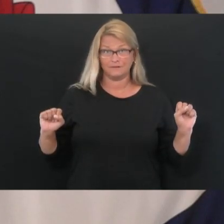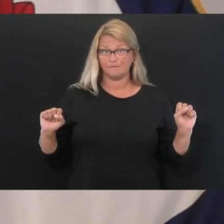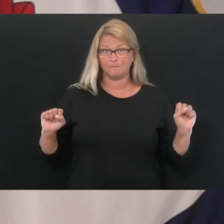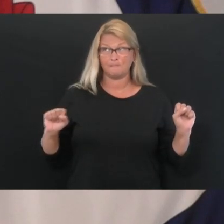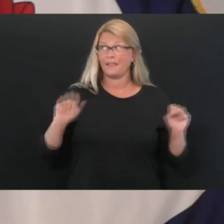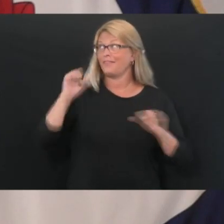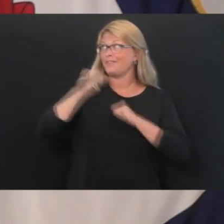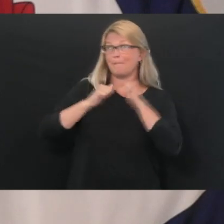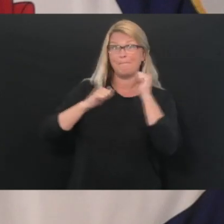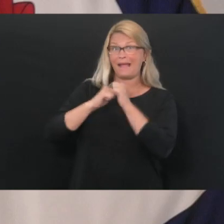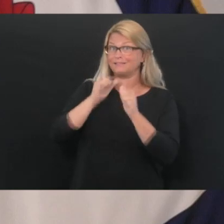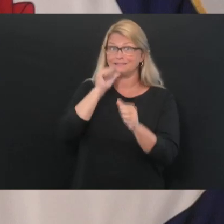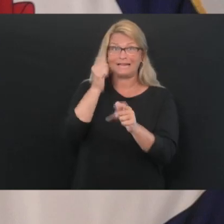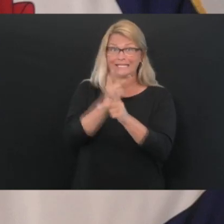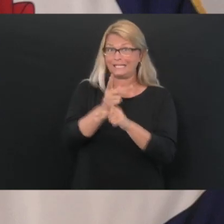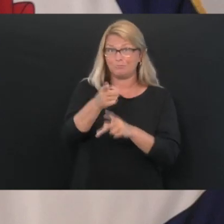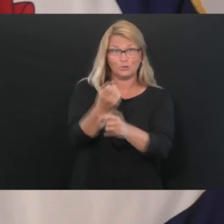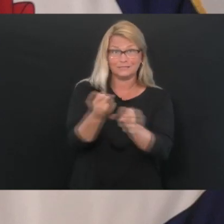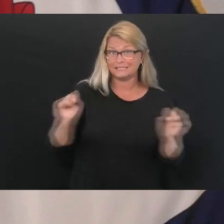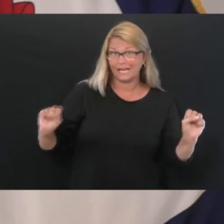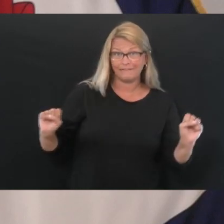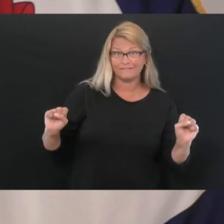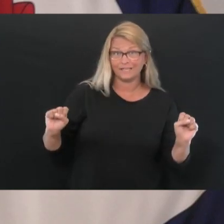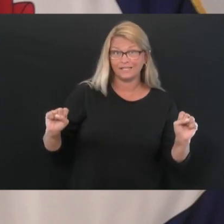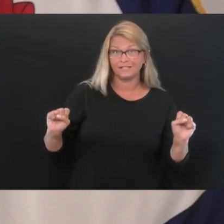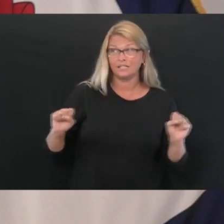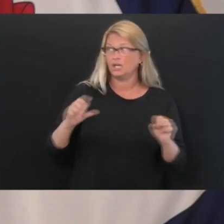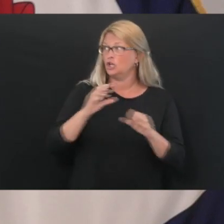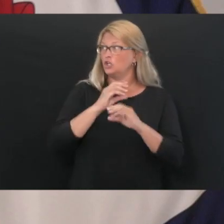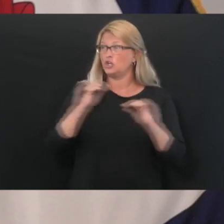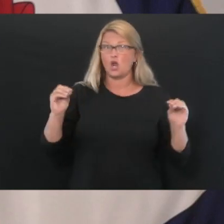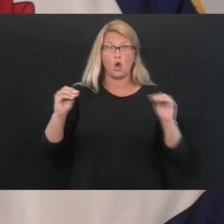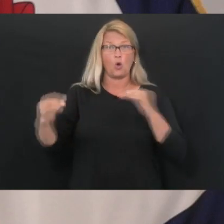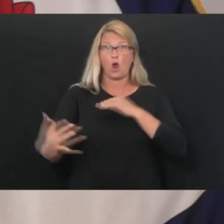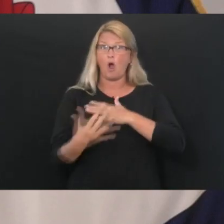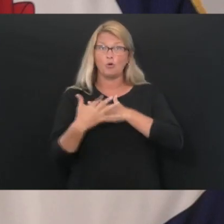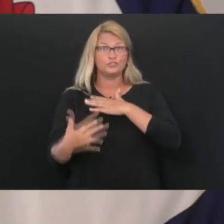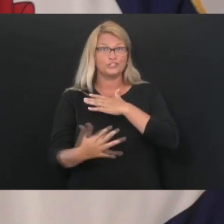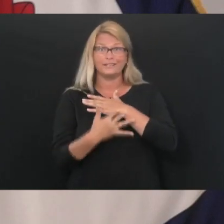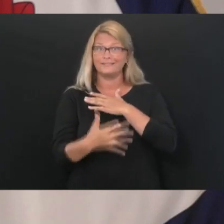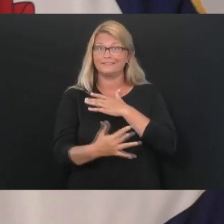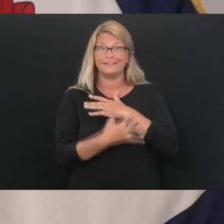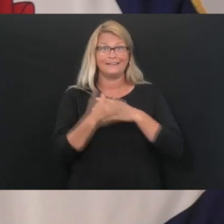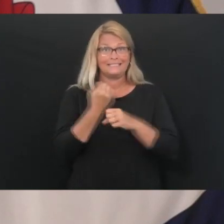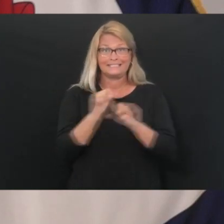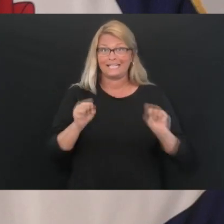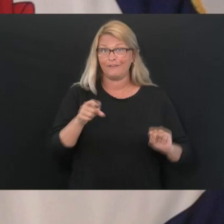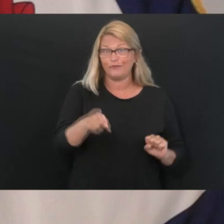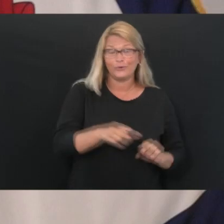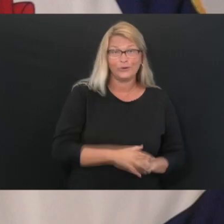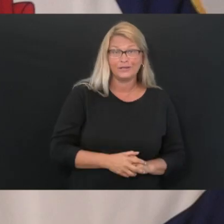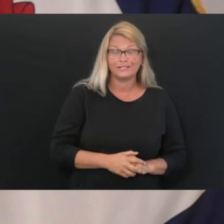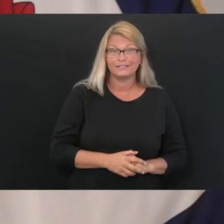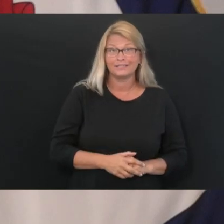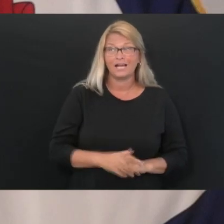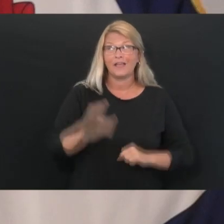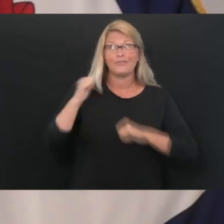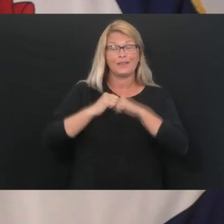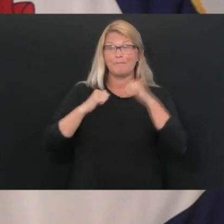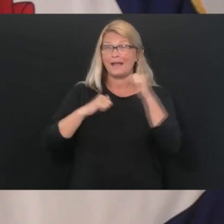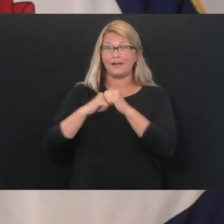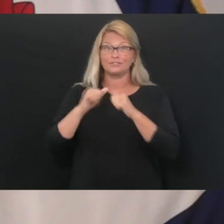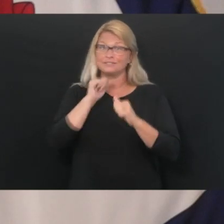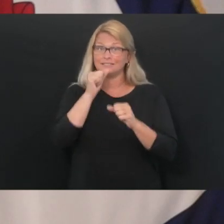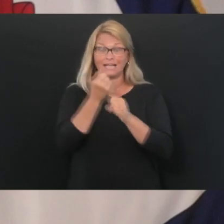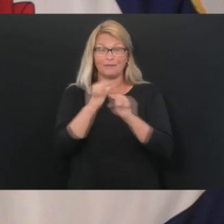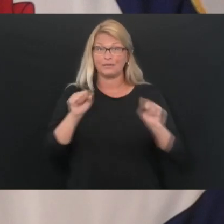mountains. You are not protected by an ocean that's all the way around you. You have no ocean, and the mountains are not